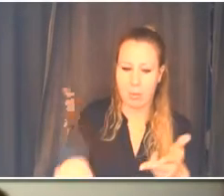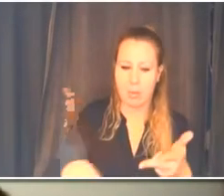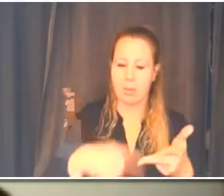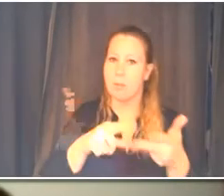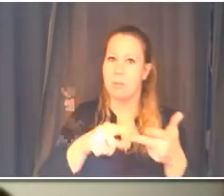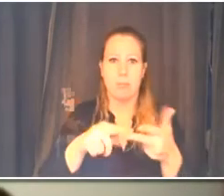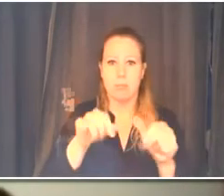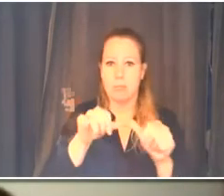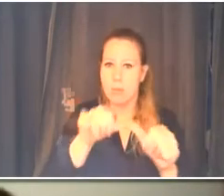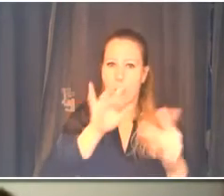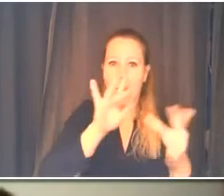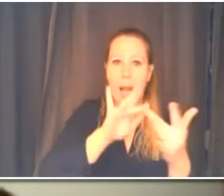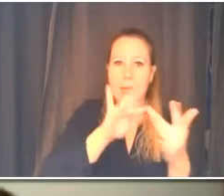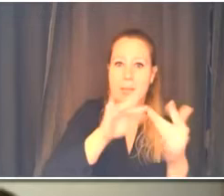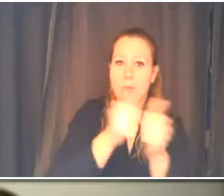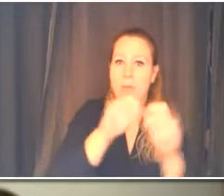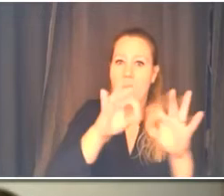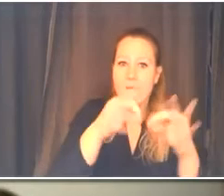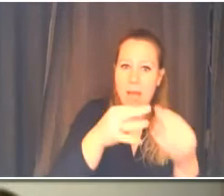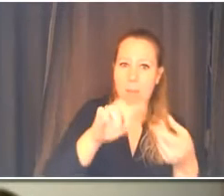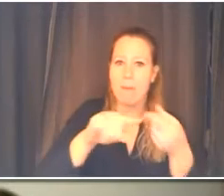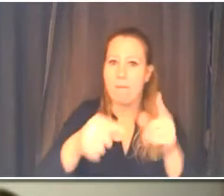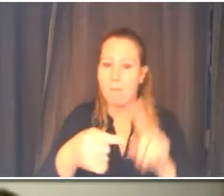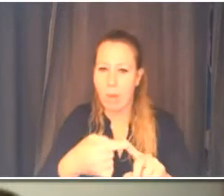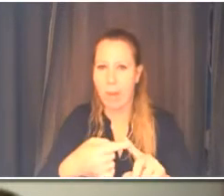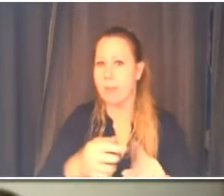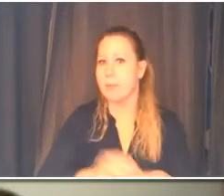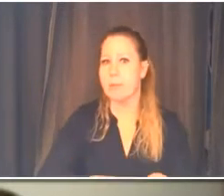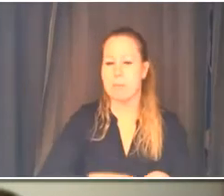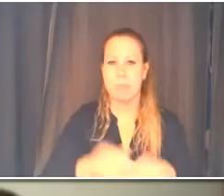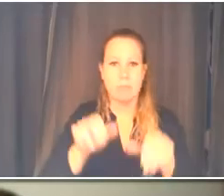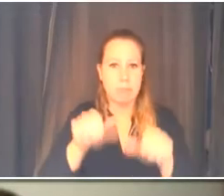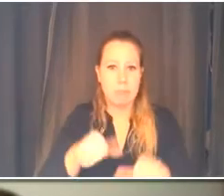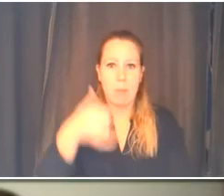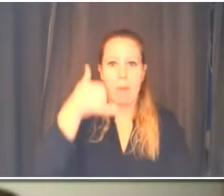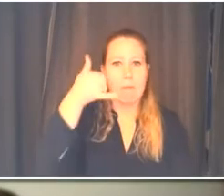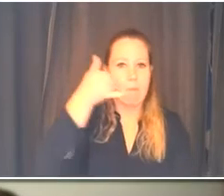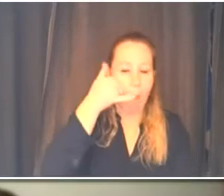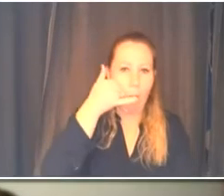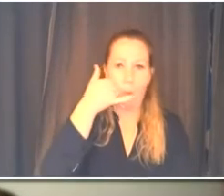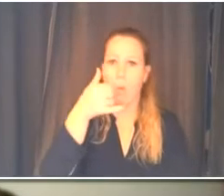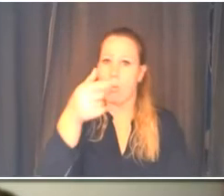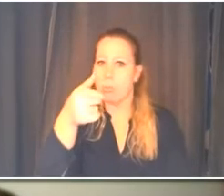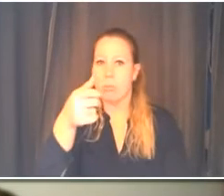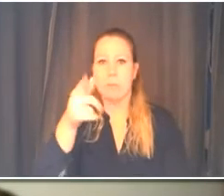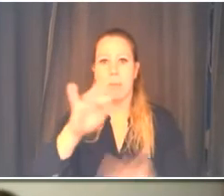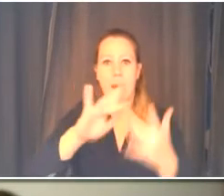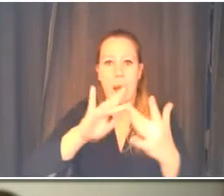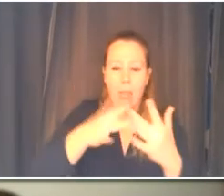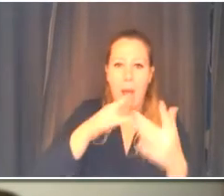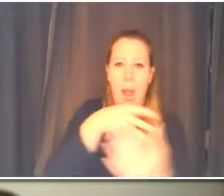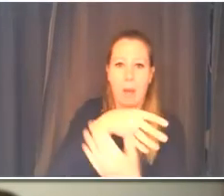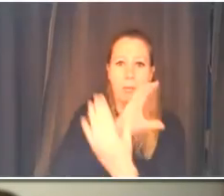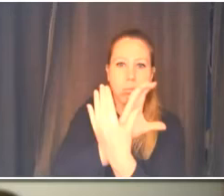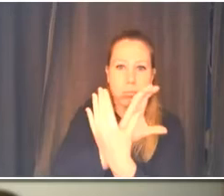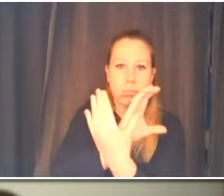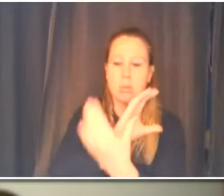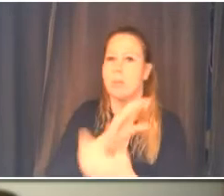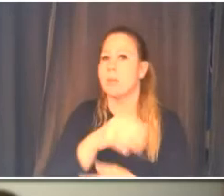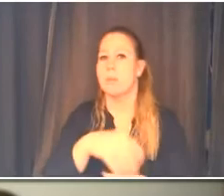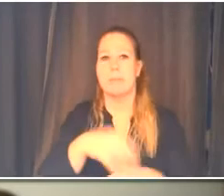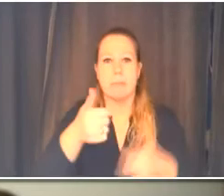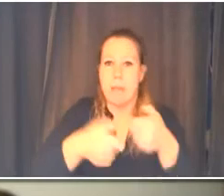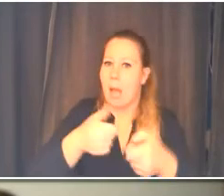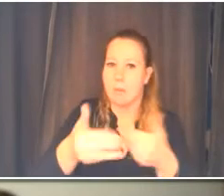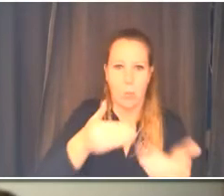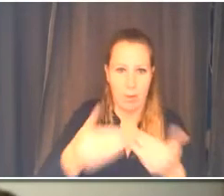911 identifying safe rooms in an apartment or house and avoiding dangerous situations telling children to go to a separate